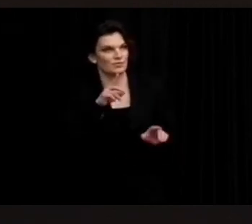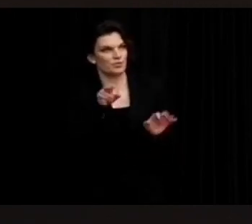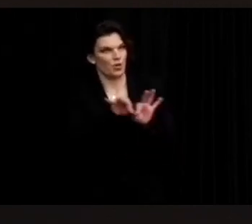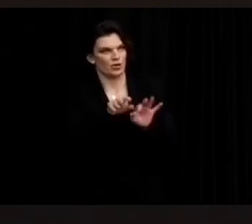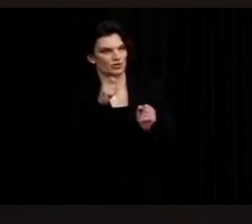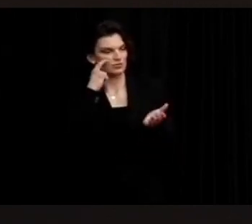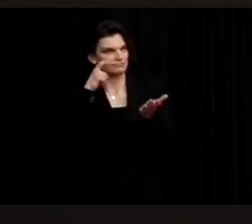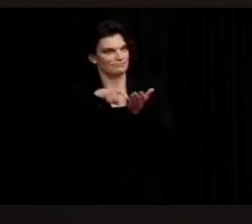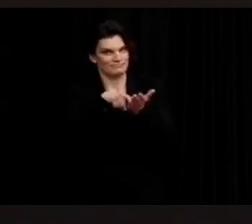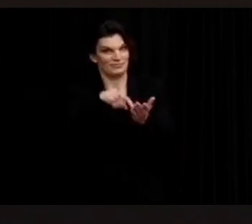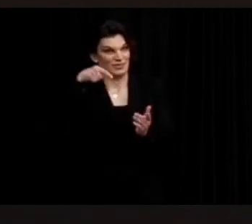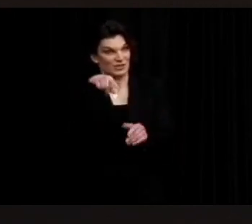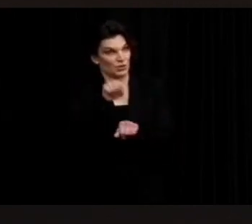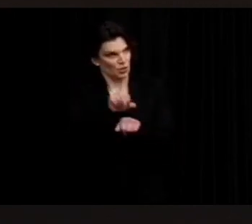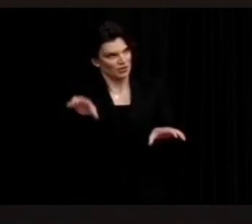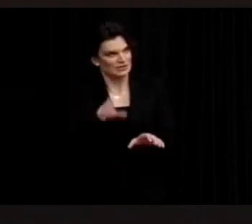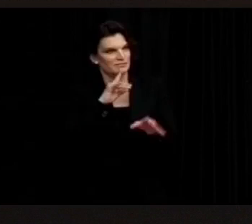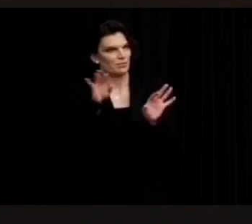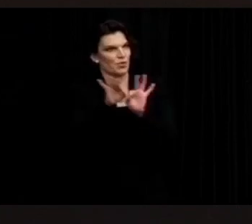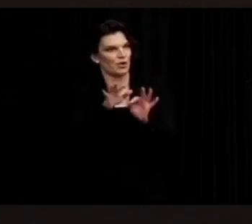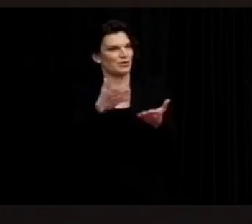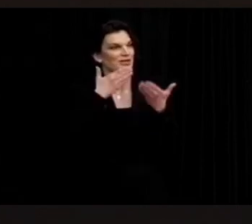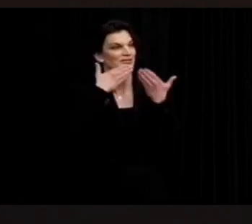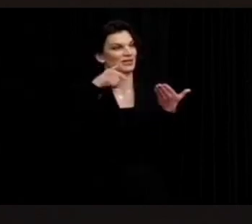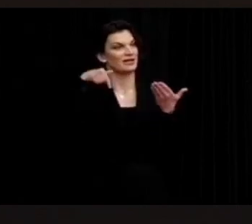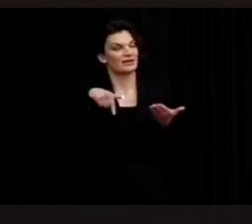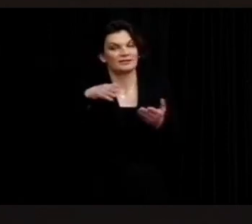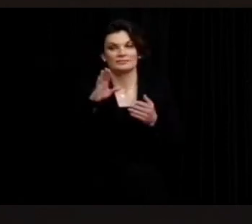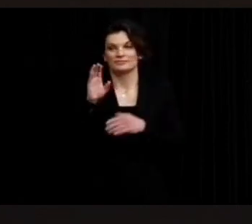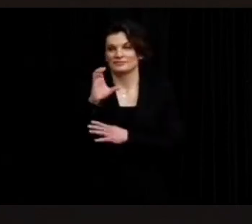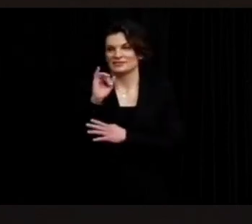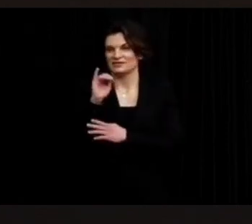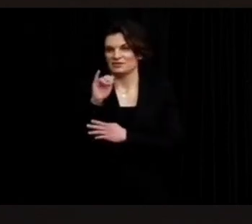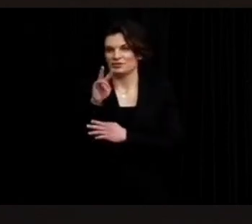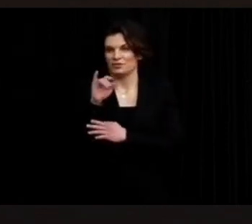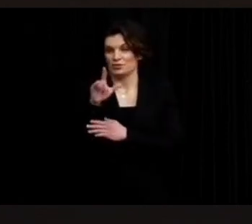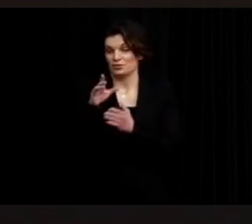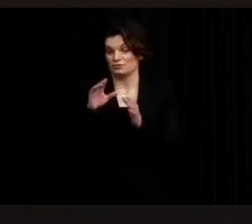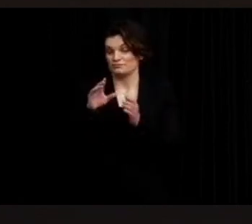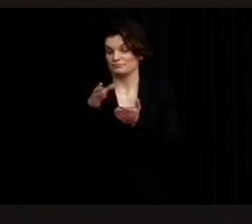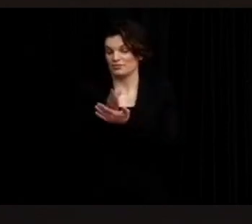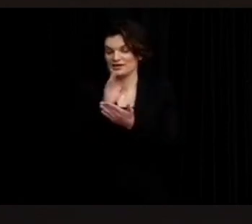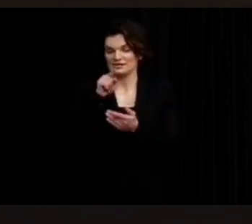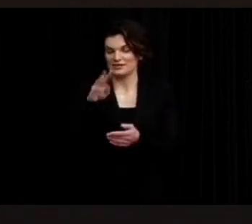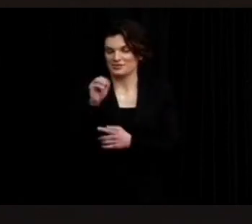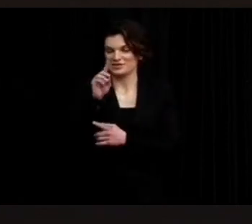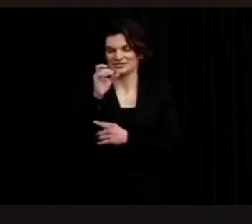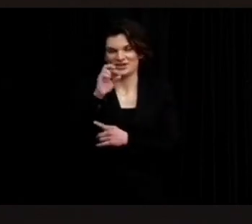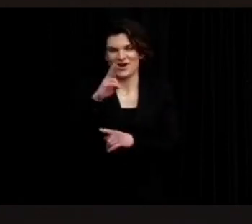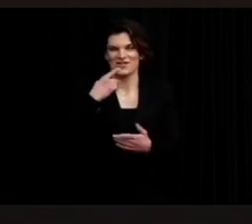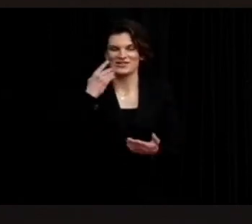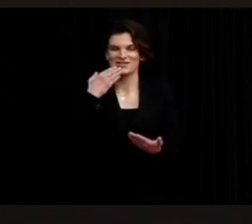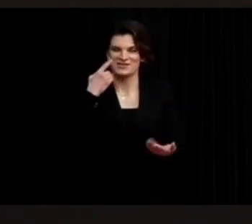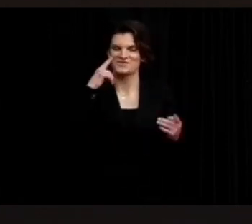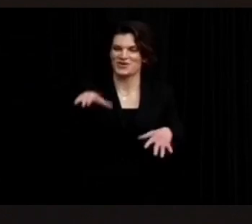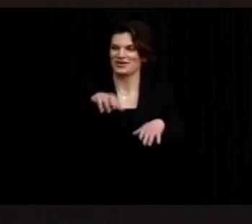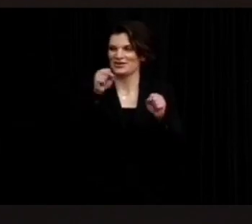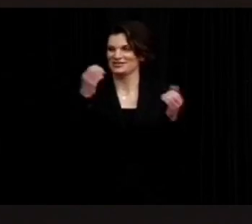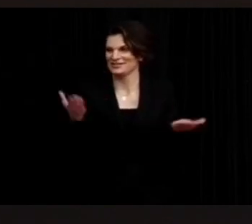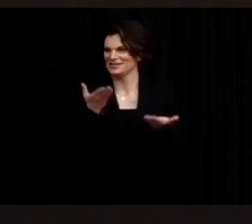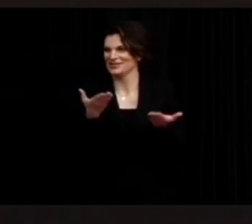want to recognize the Michigan Department of Civil Rights for bringing us together and the ICON for hosting us here in Detroit.